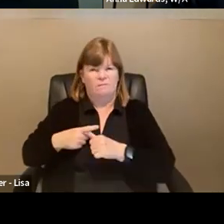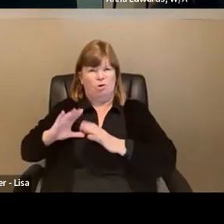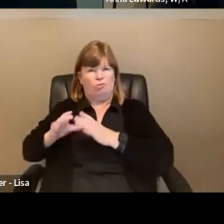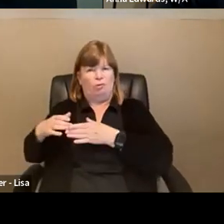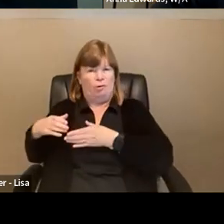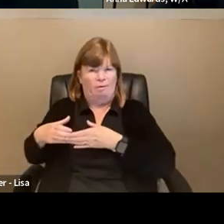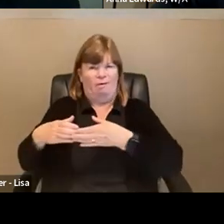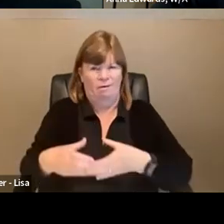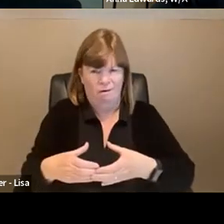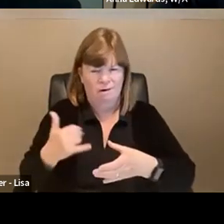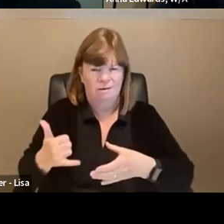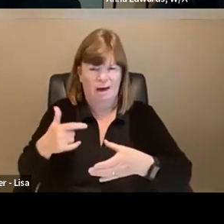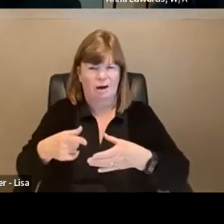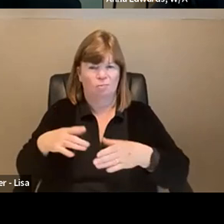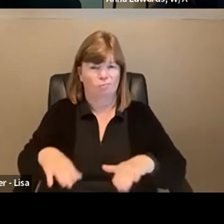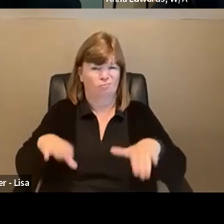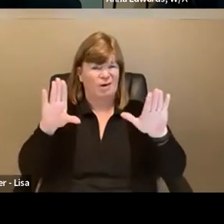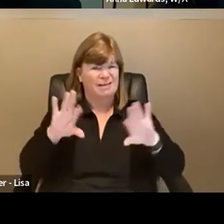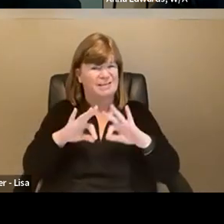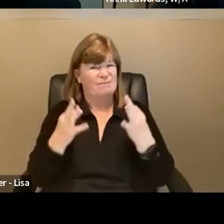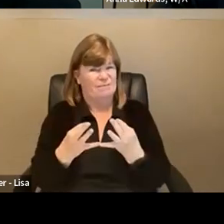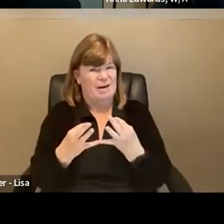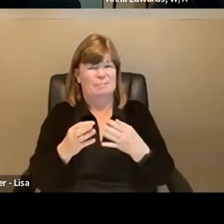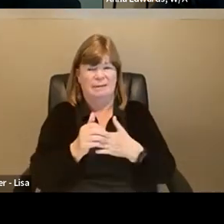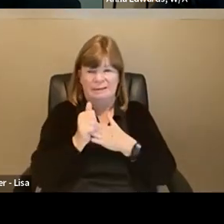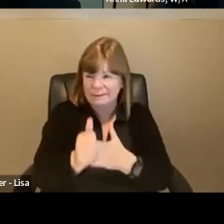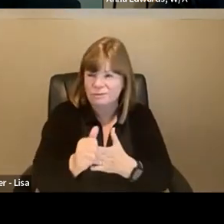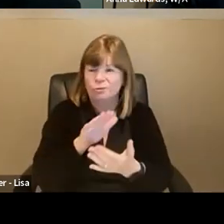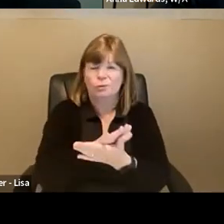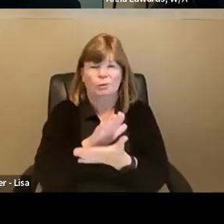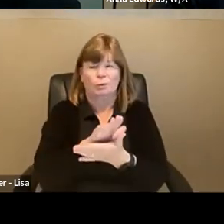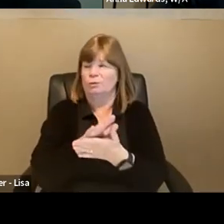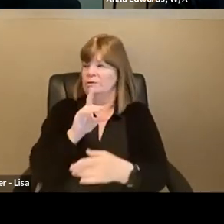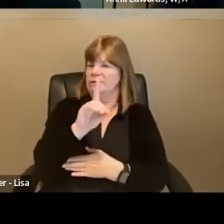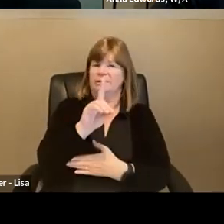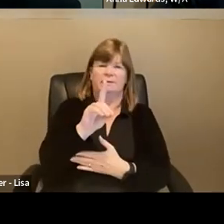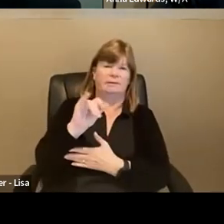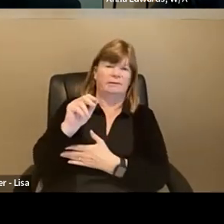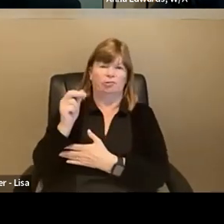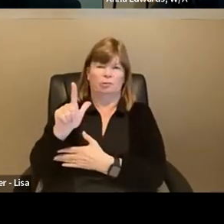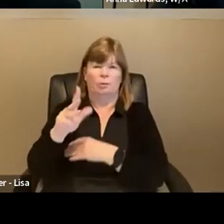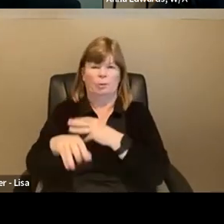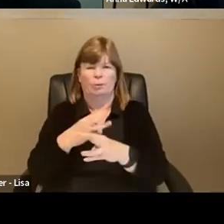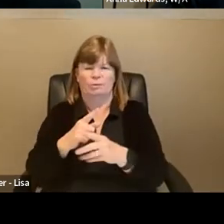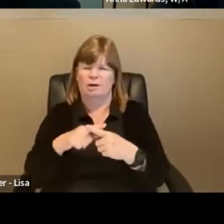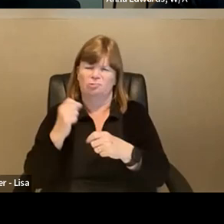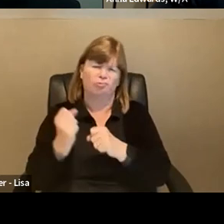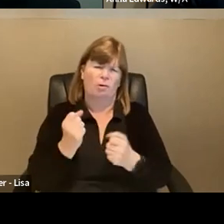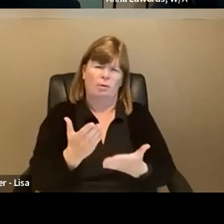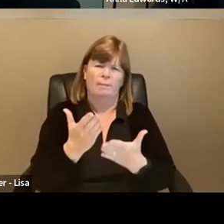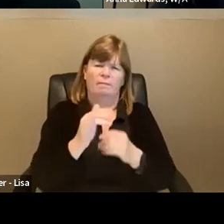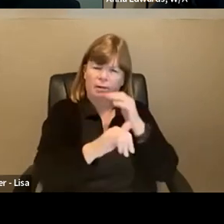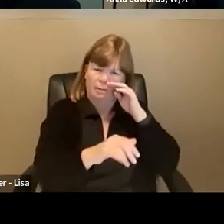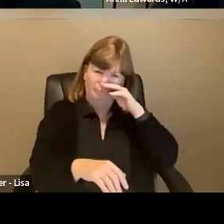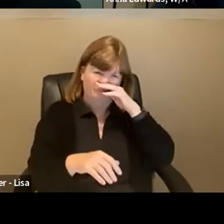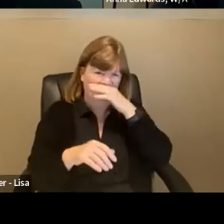be raising families, leading schools in this digital world. So I highly recommend it, especially when